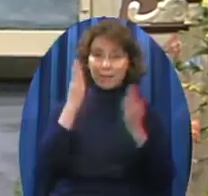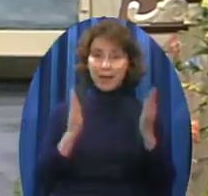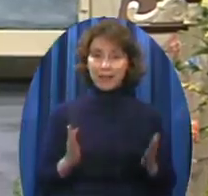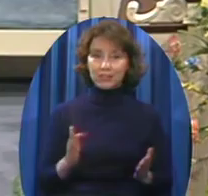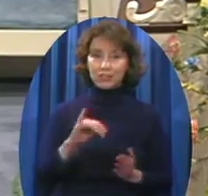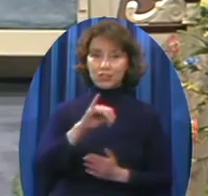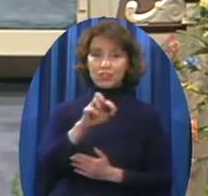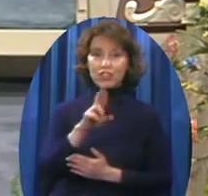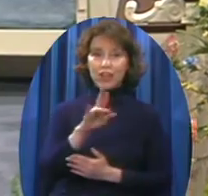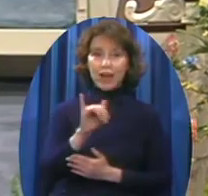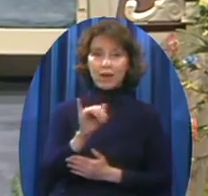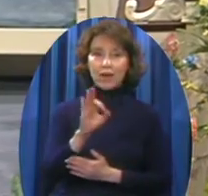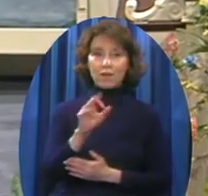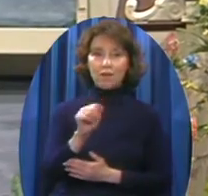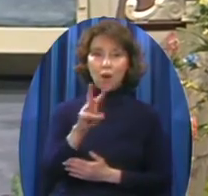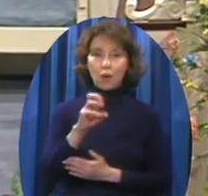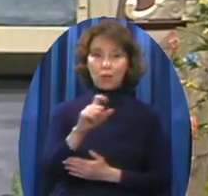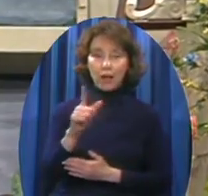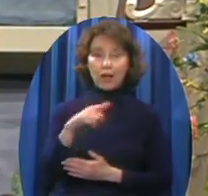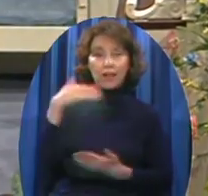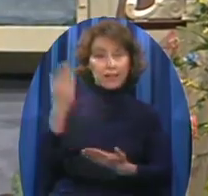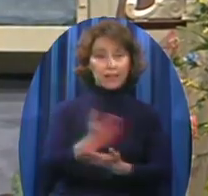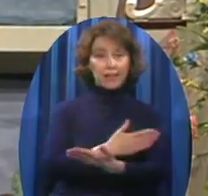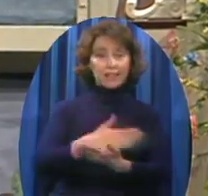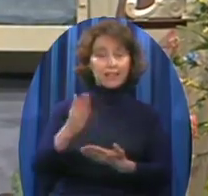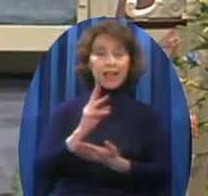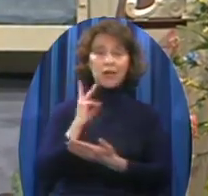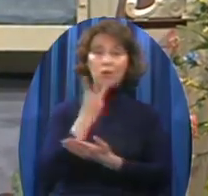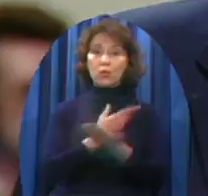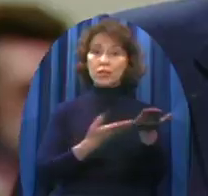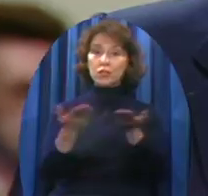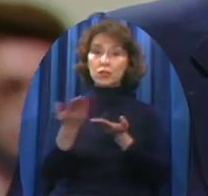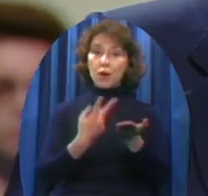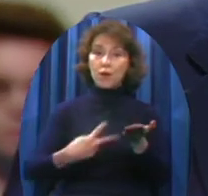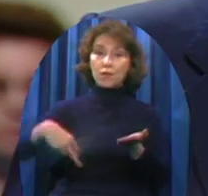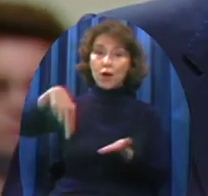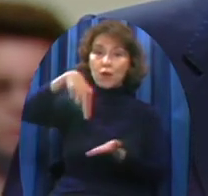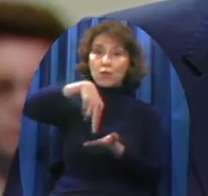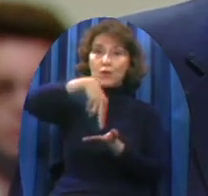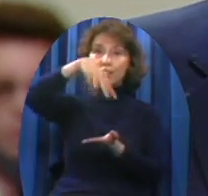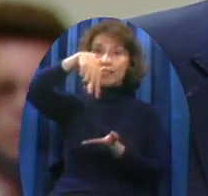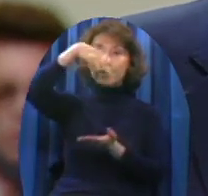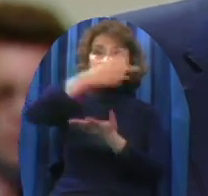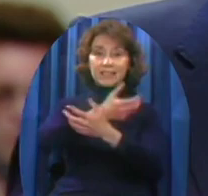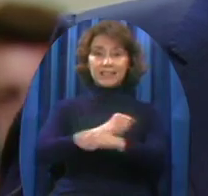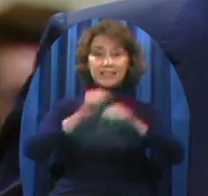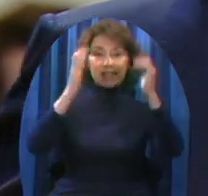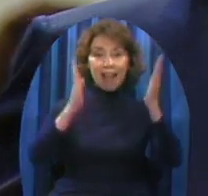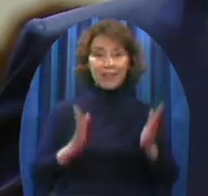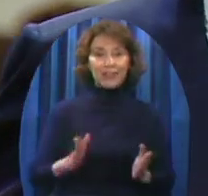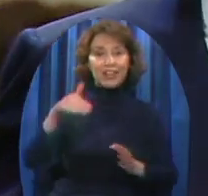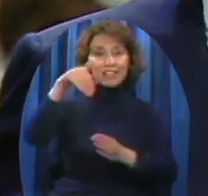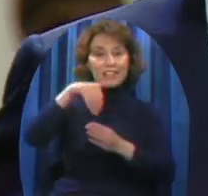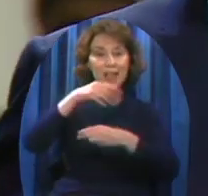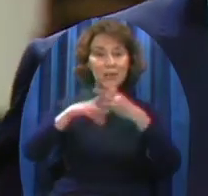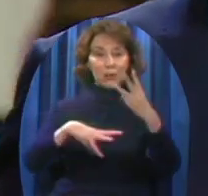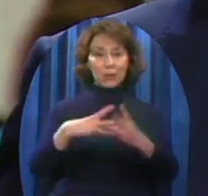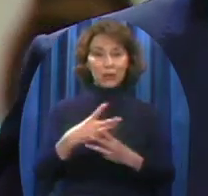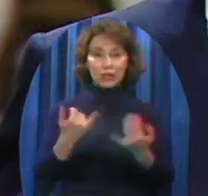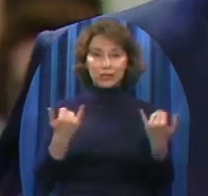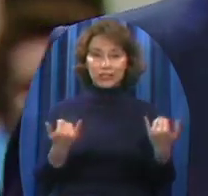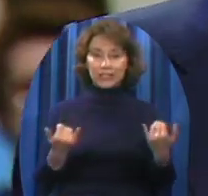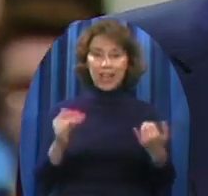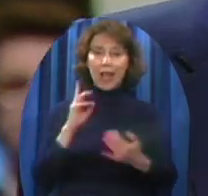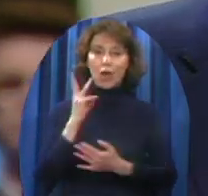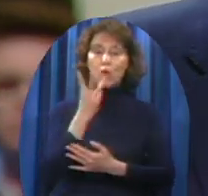We serve a risen Savior. He's in the world today. We all are witnesses to the fact